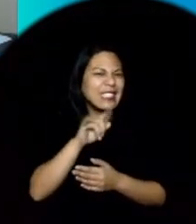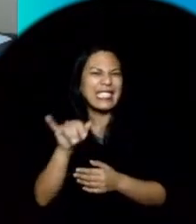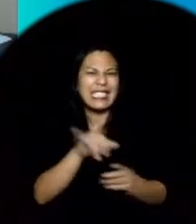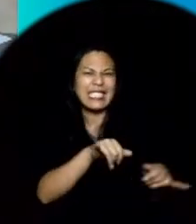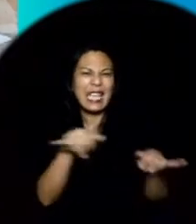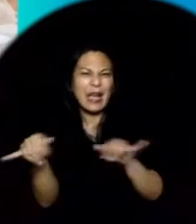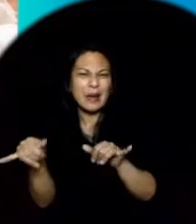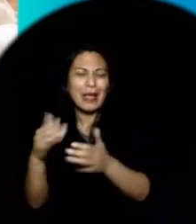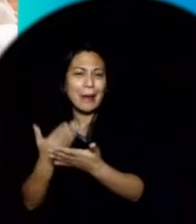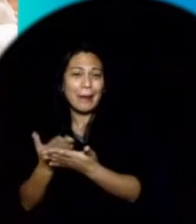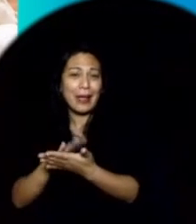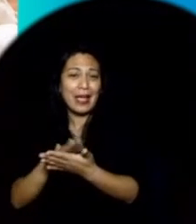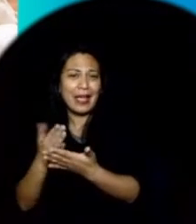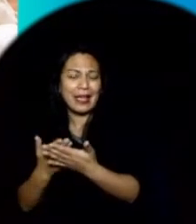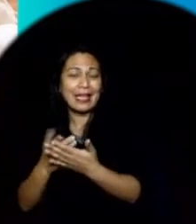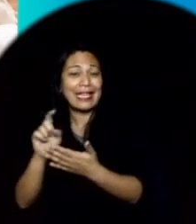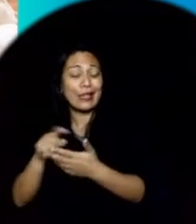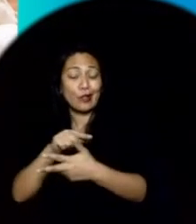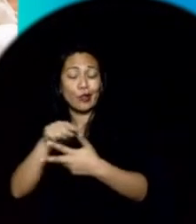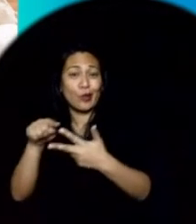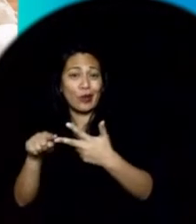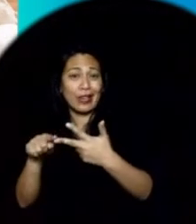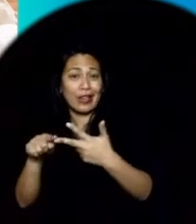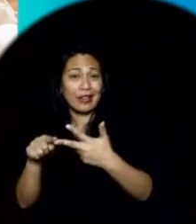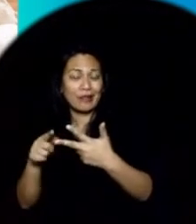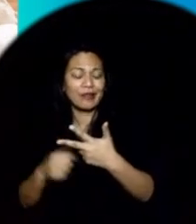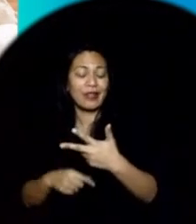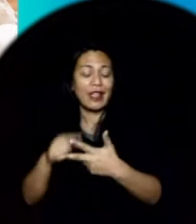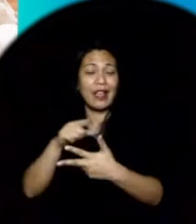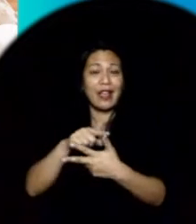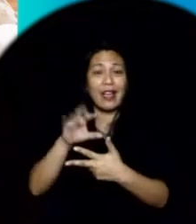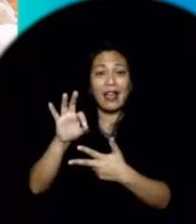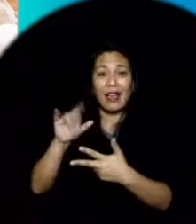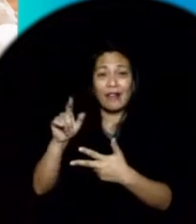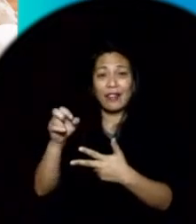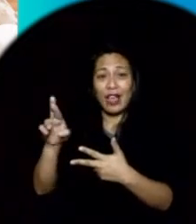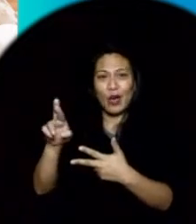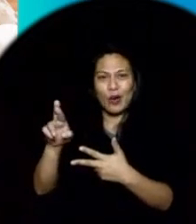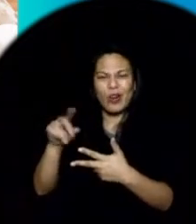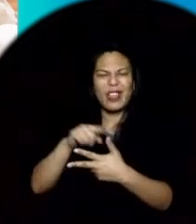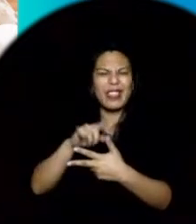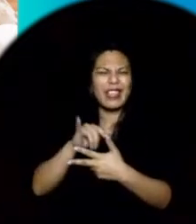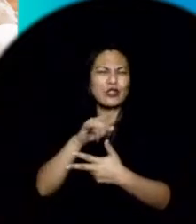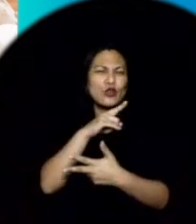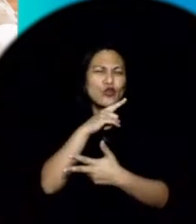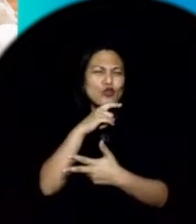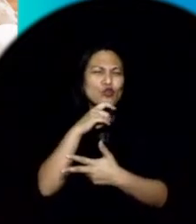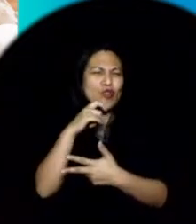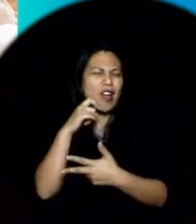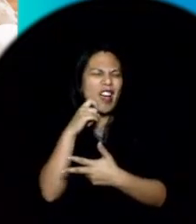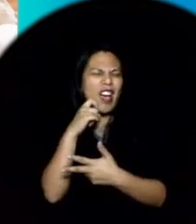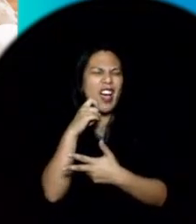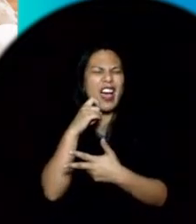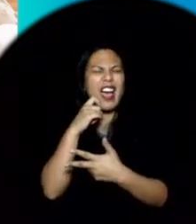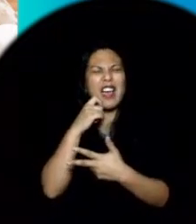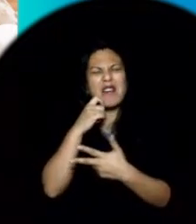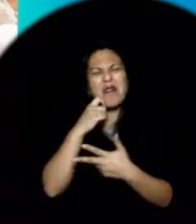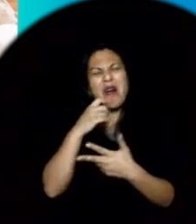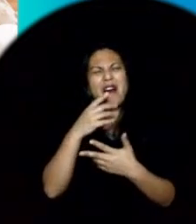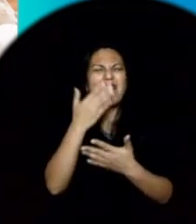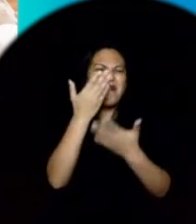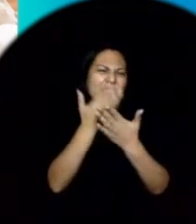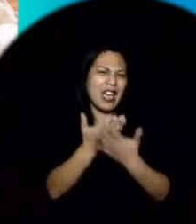cake. You see, you need 3 basic ingredients. There's flour, and that tends to be the dry, kind